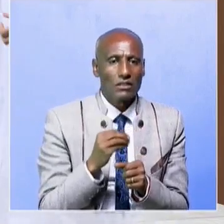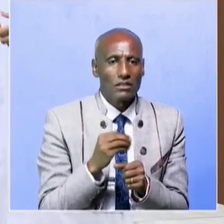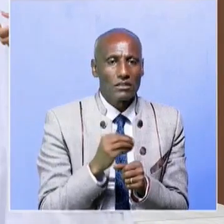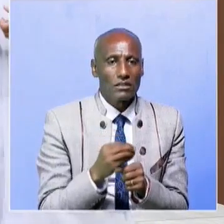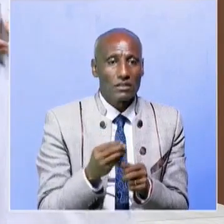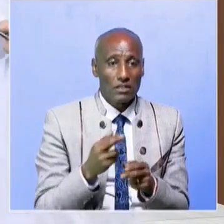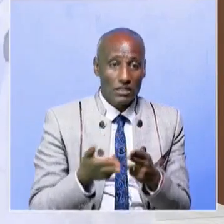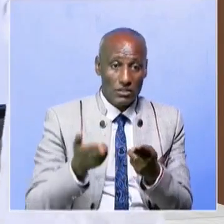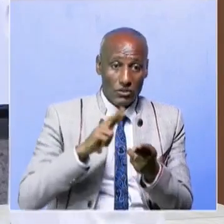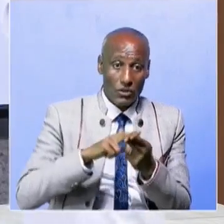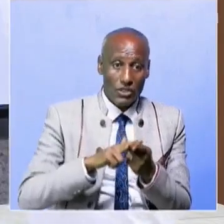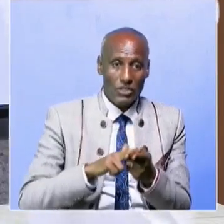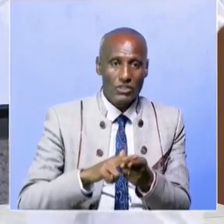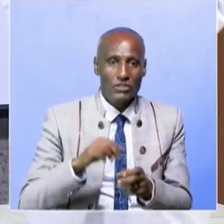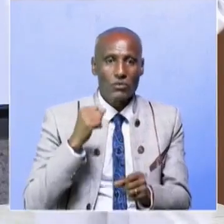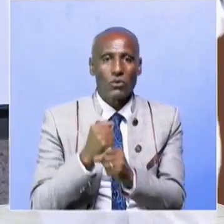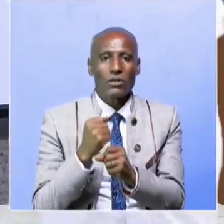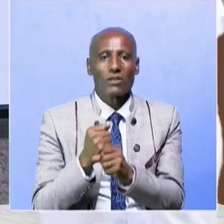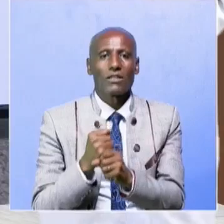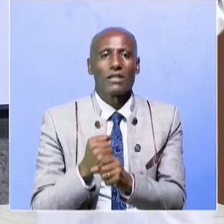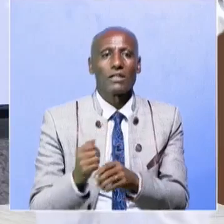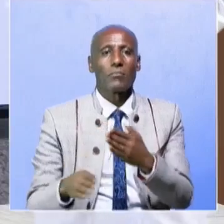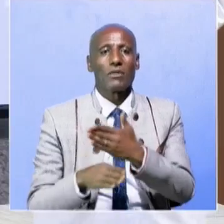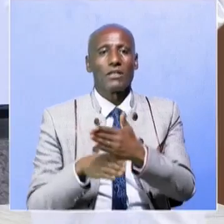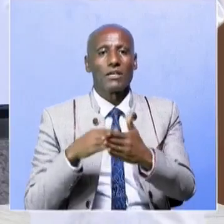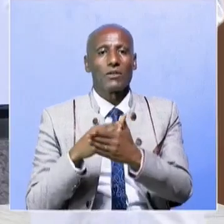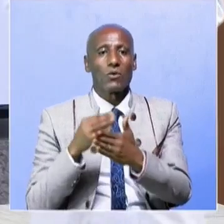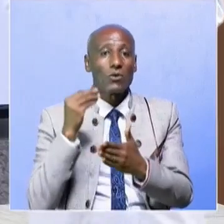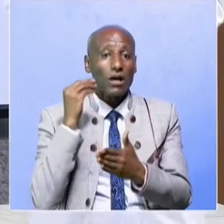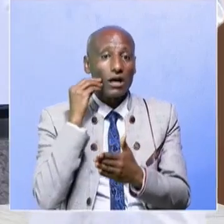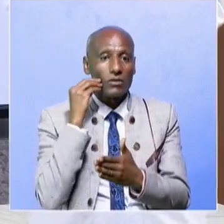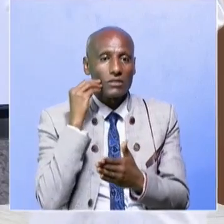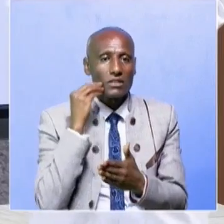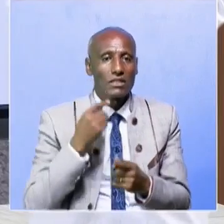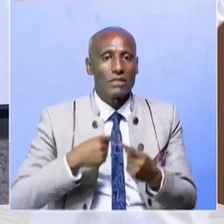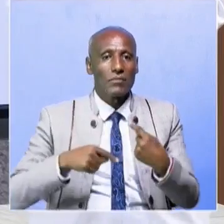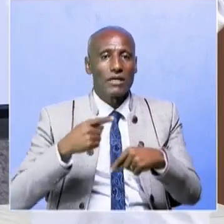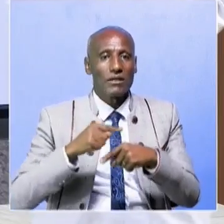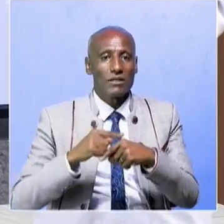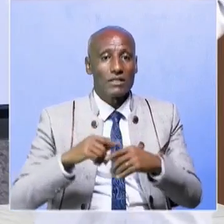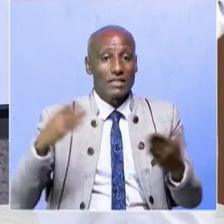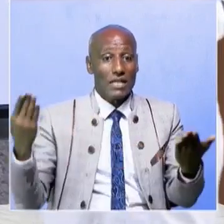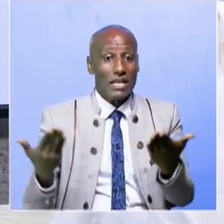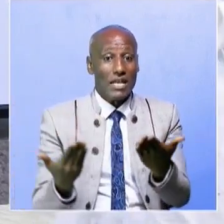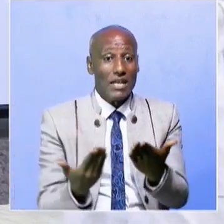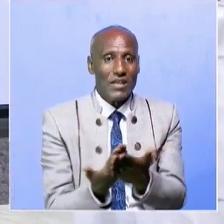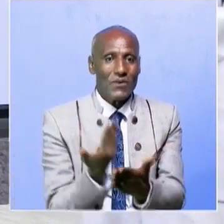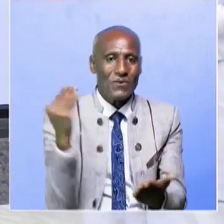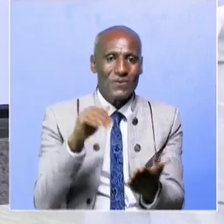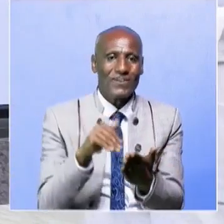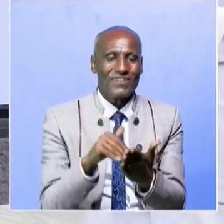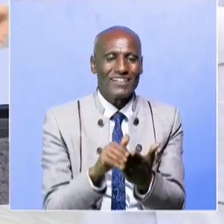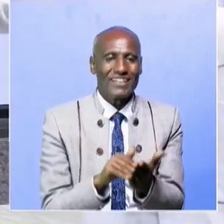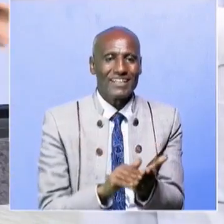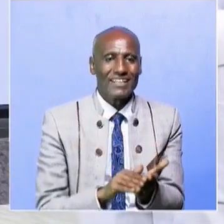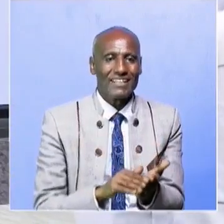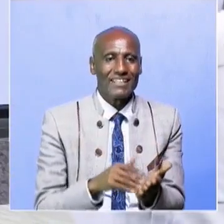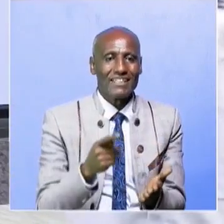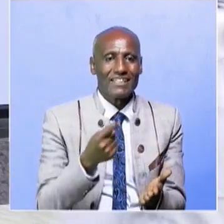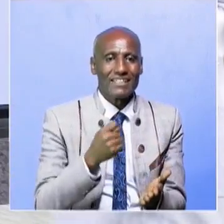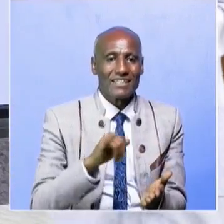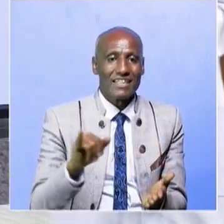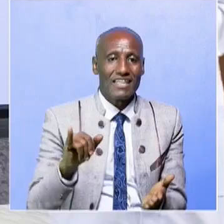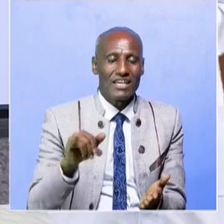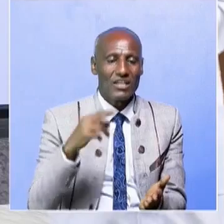a restoration work on that building or on that house, it becomes new again. So they use this word